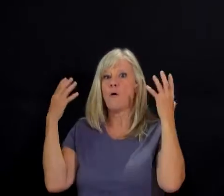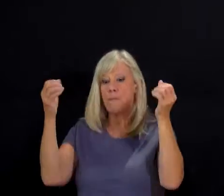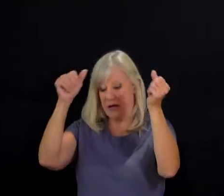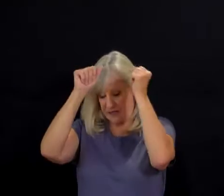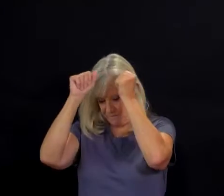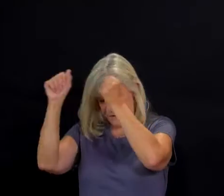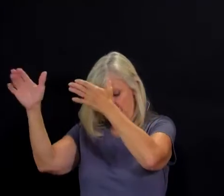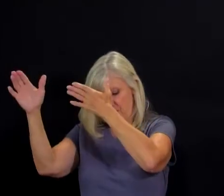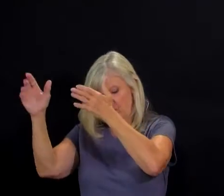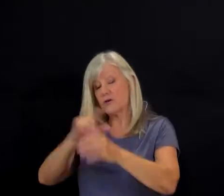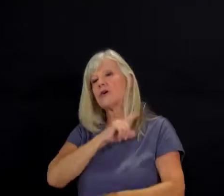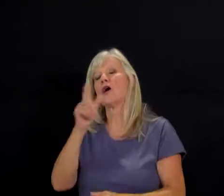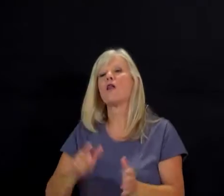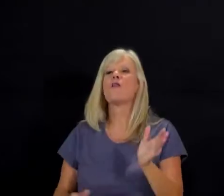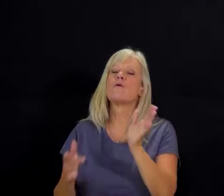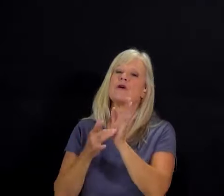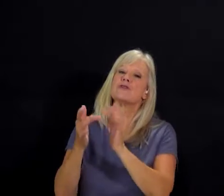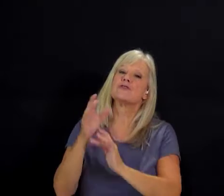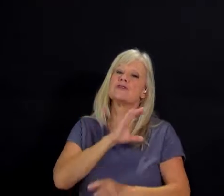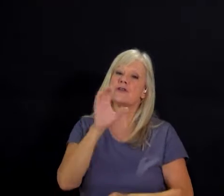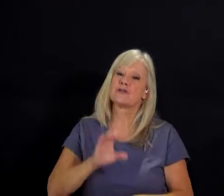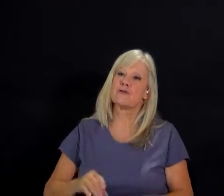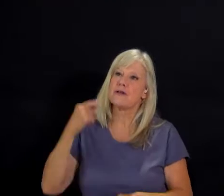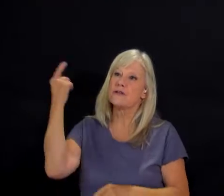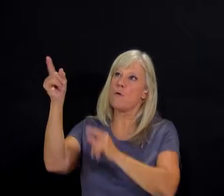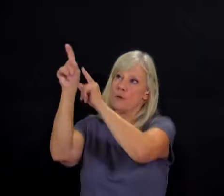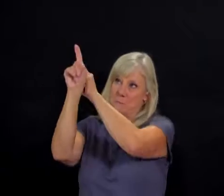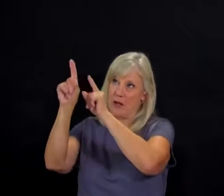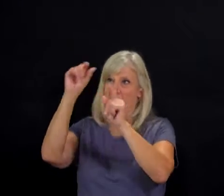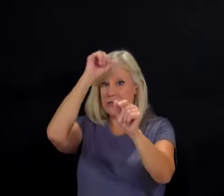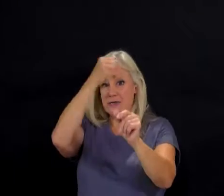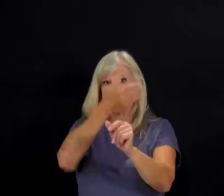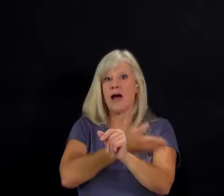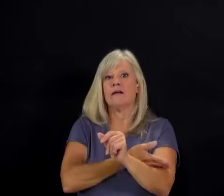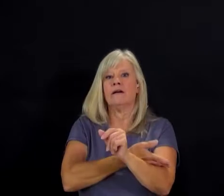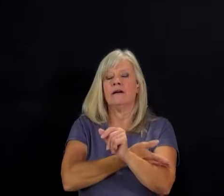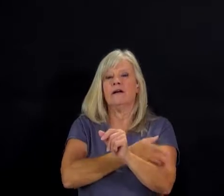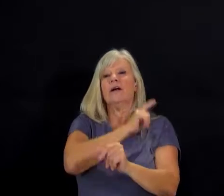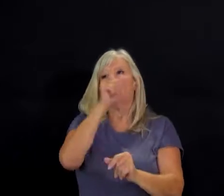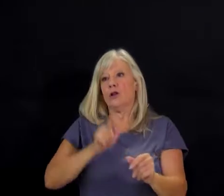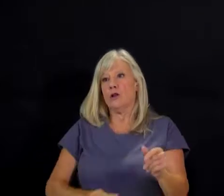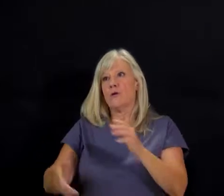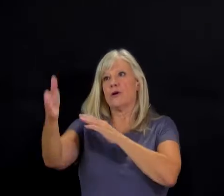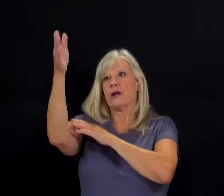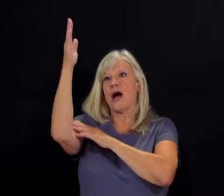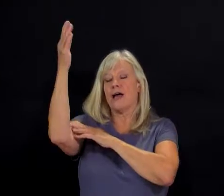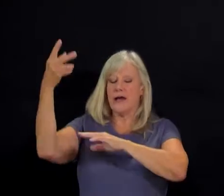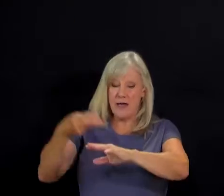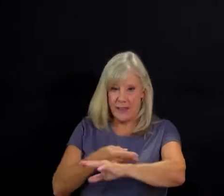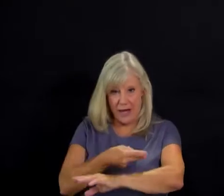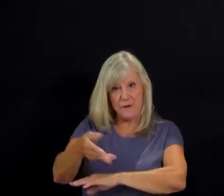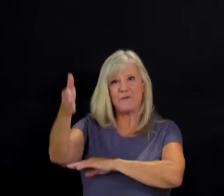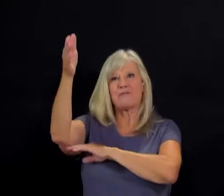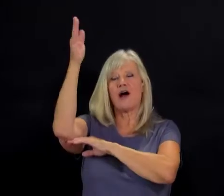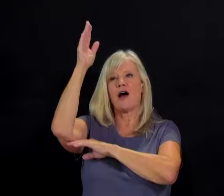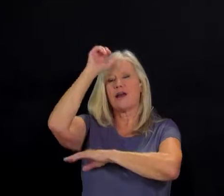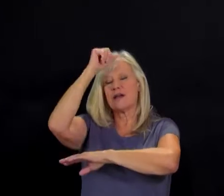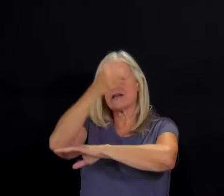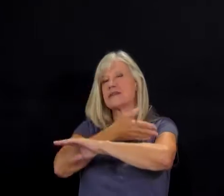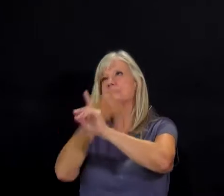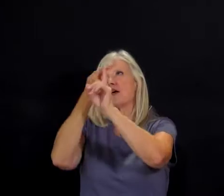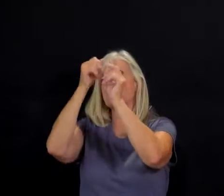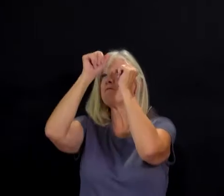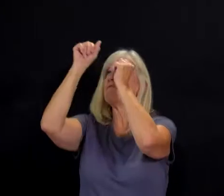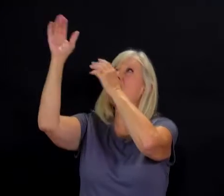Father, Lord Jesus Christ, only begotten Son, Lord God, Lamb of God, Son of